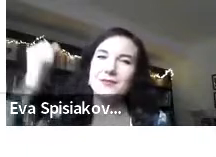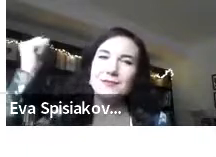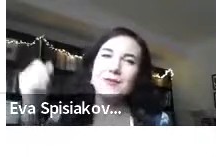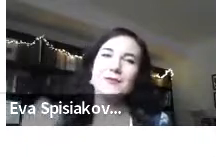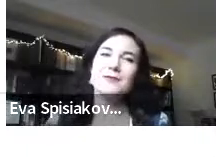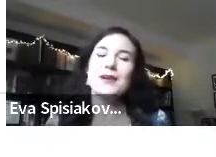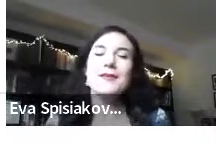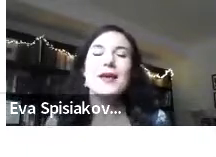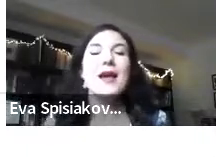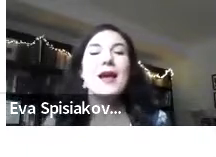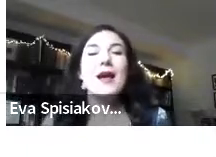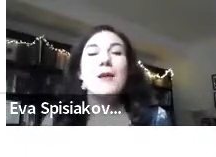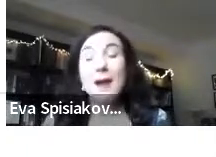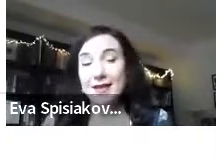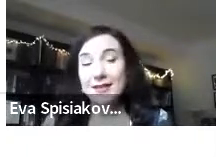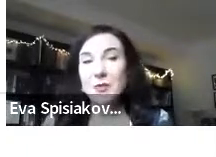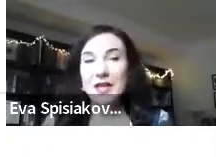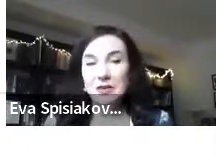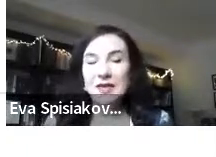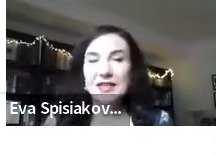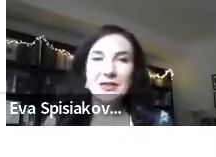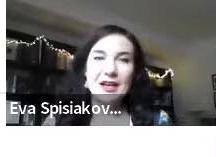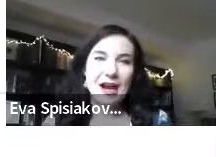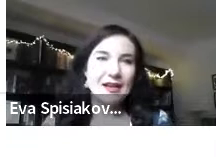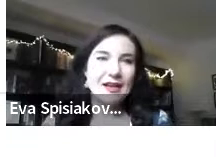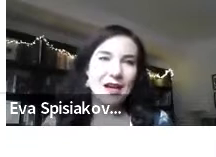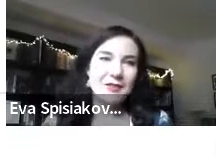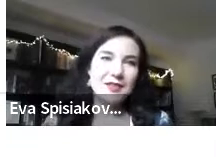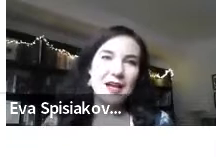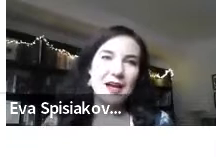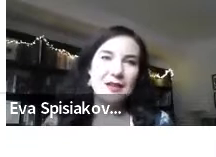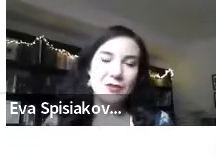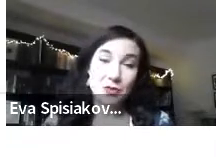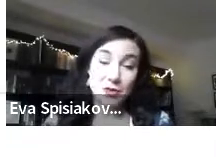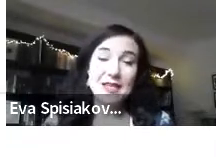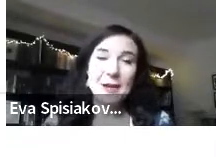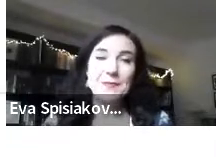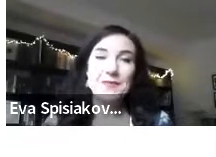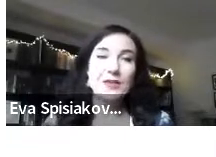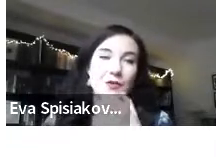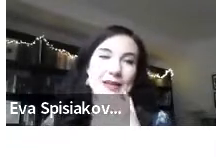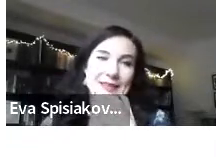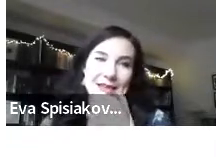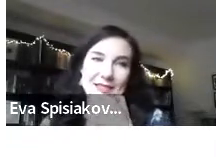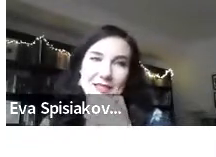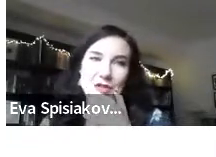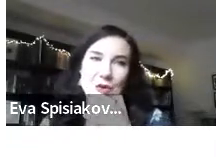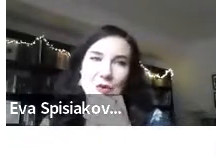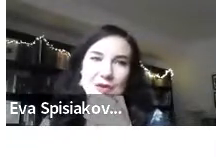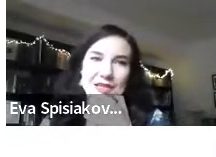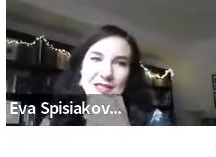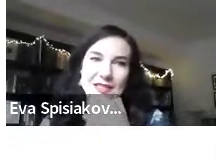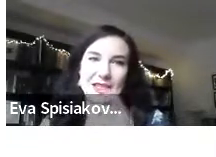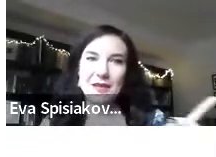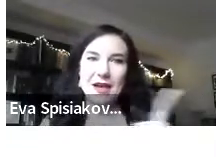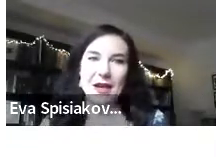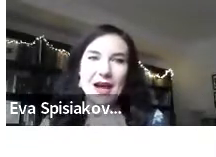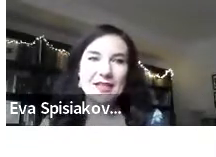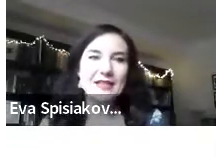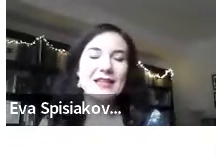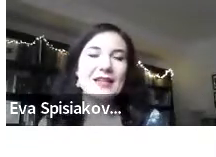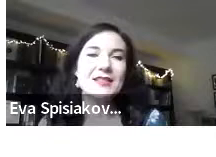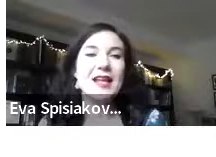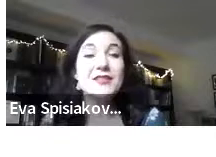face of the whole earth. But when you look into their archives on Twitter, you find this. So this is